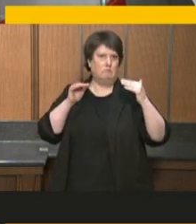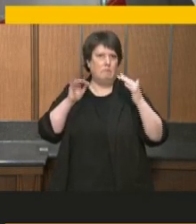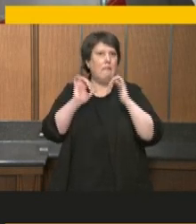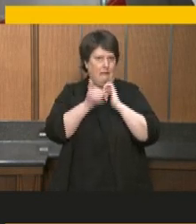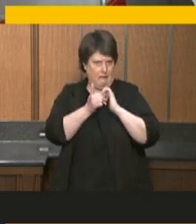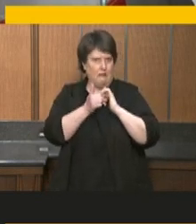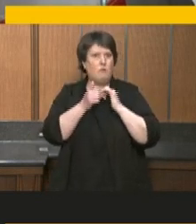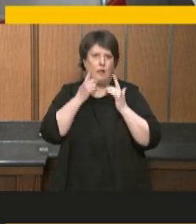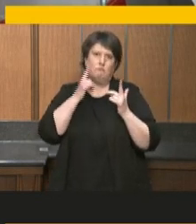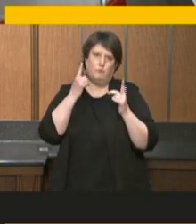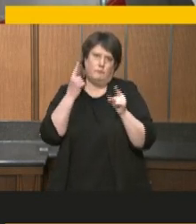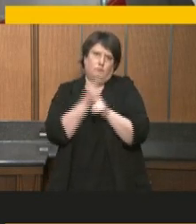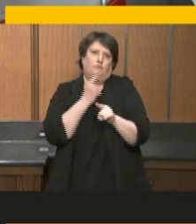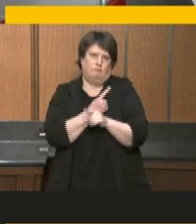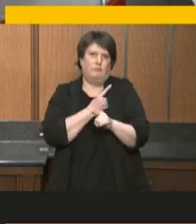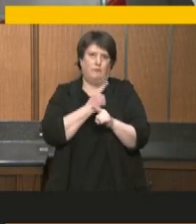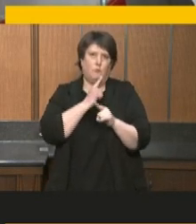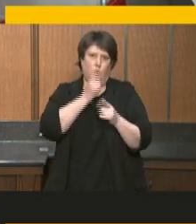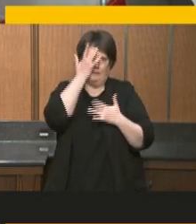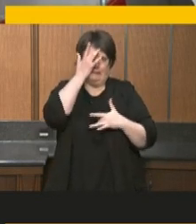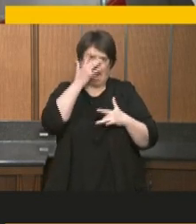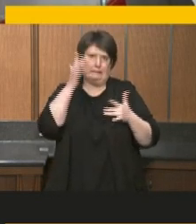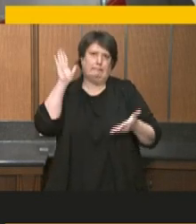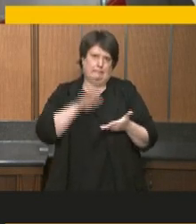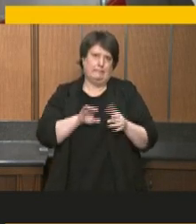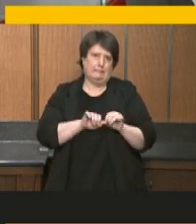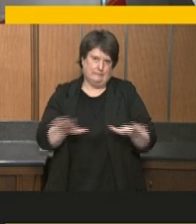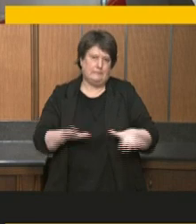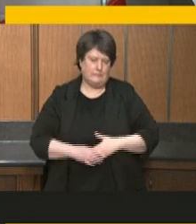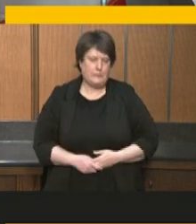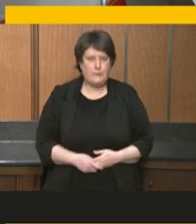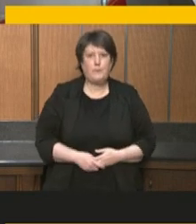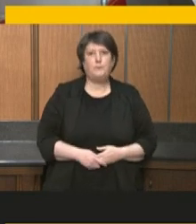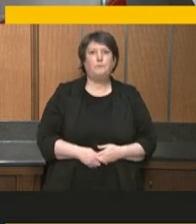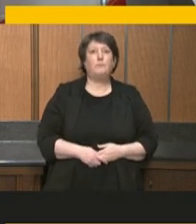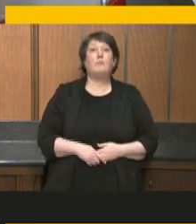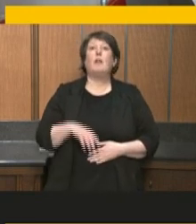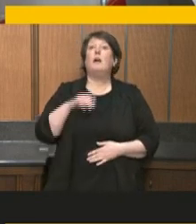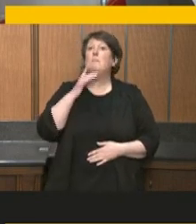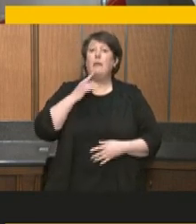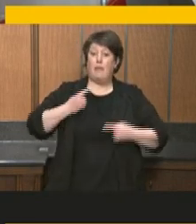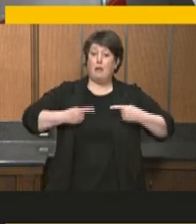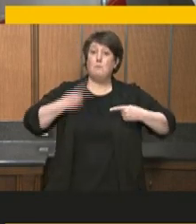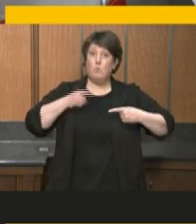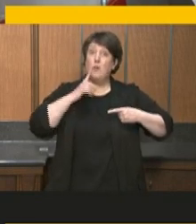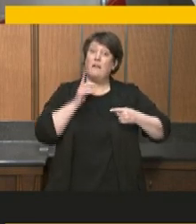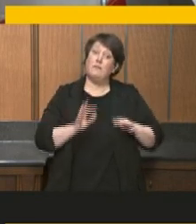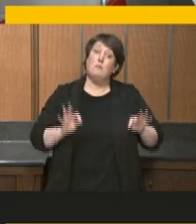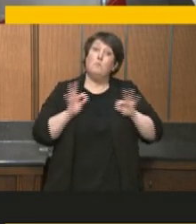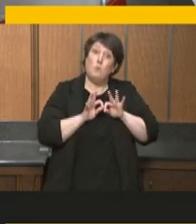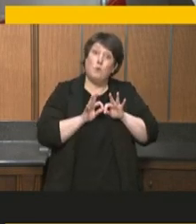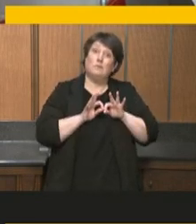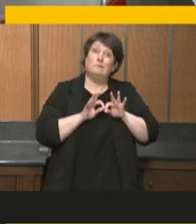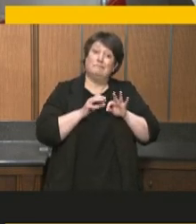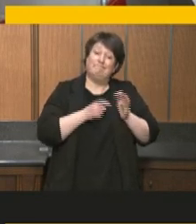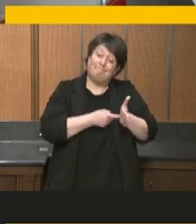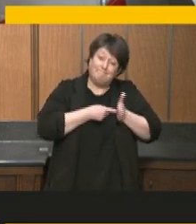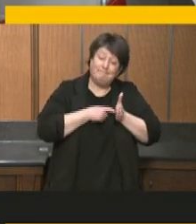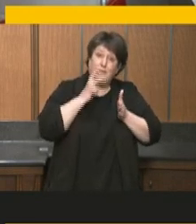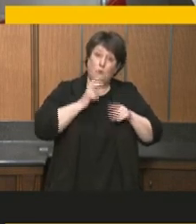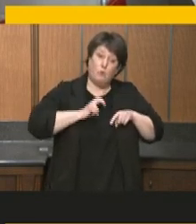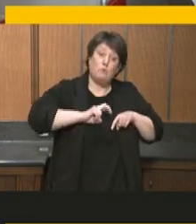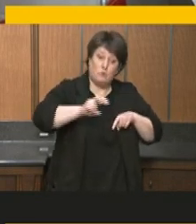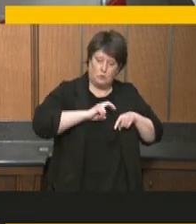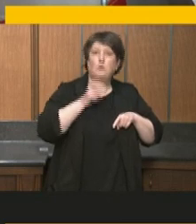approach. Border crossings that are essential will continue. Both the U.S.